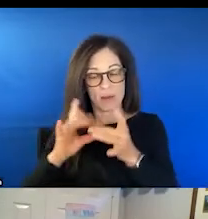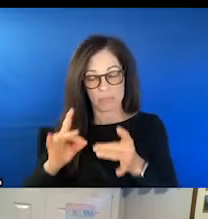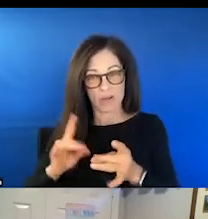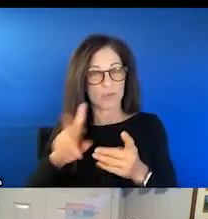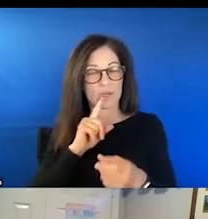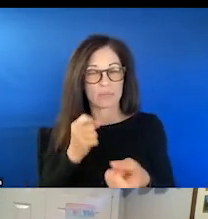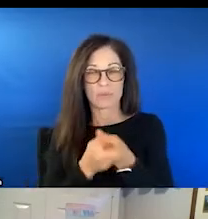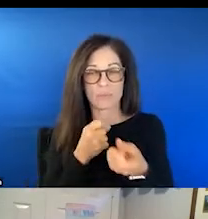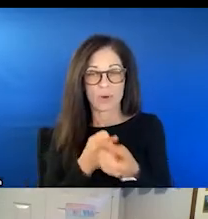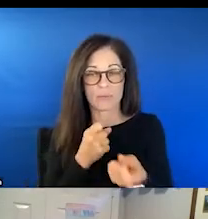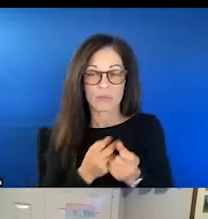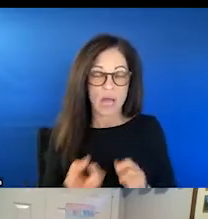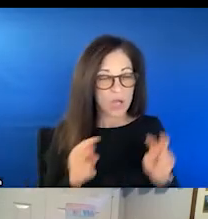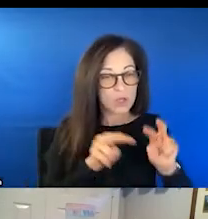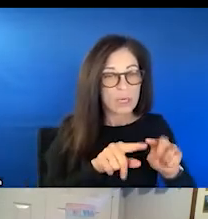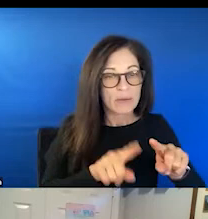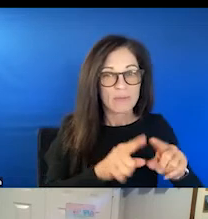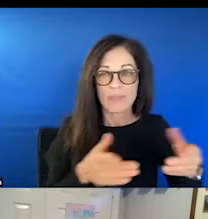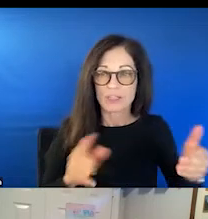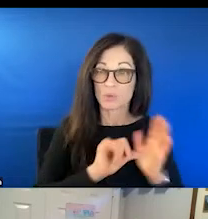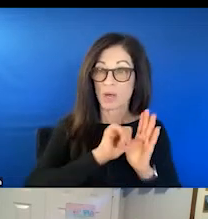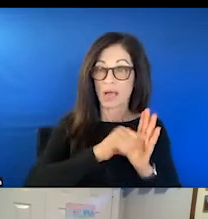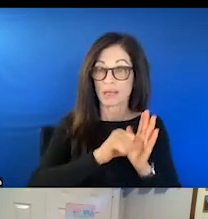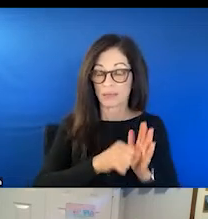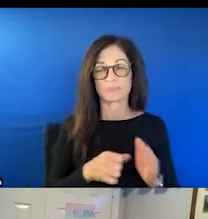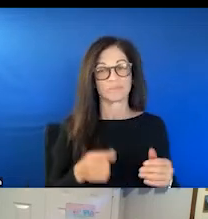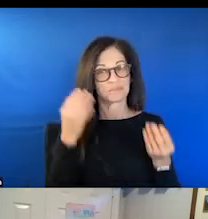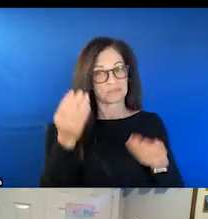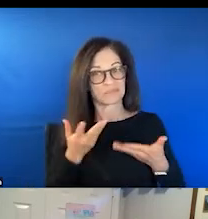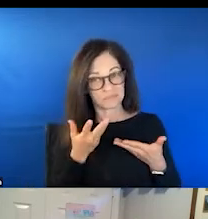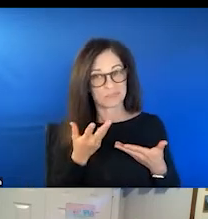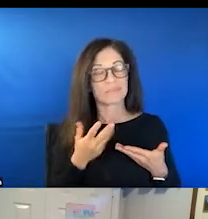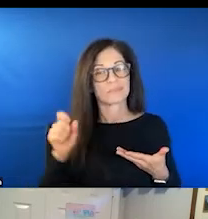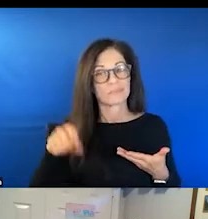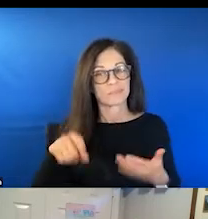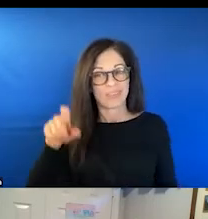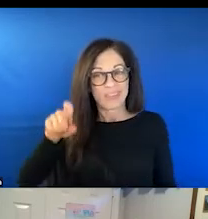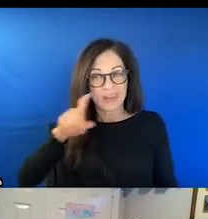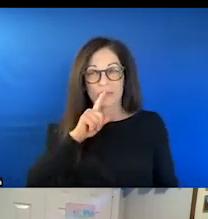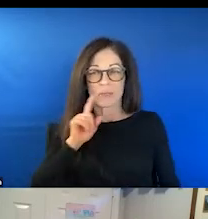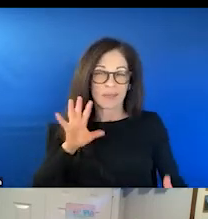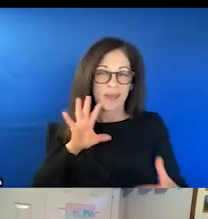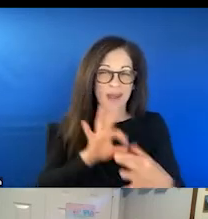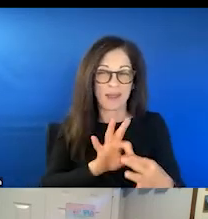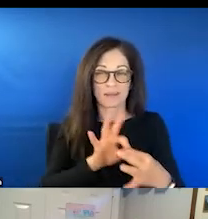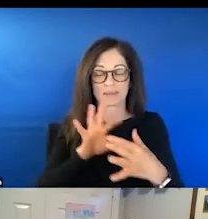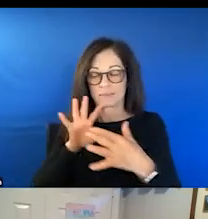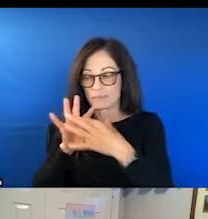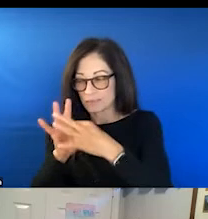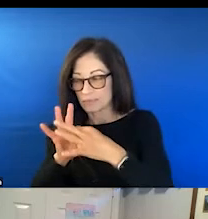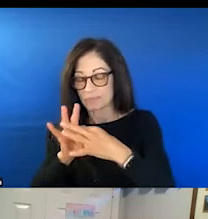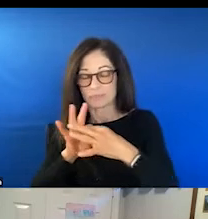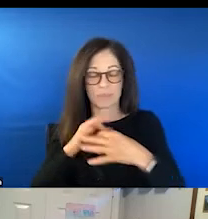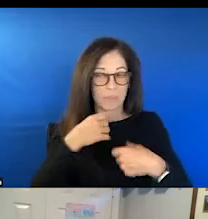those pieces that you highlighted to indicate to all of us the need to really connect and make that